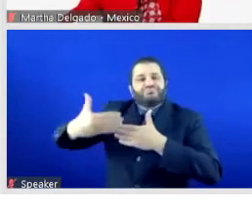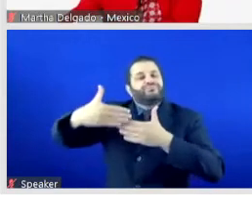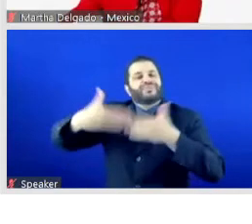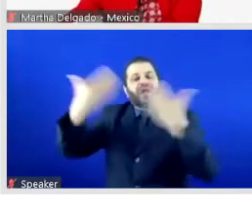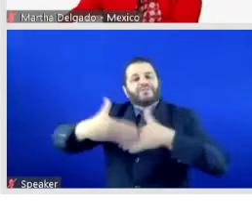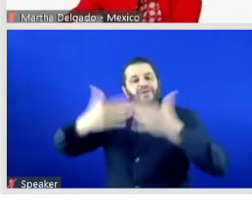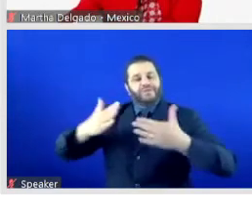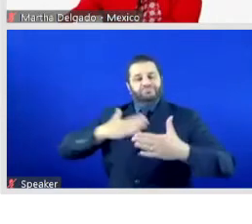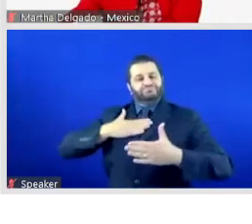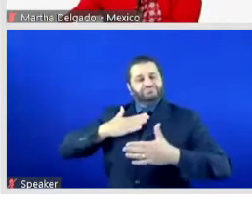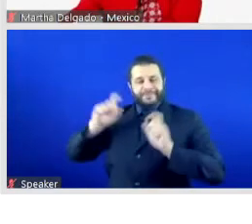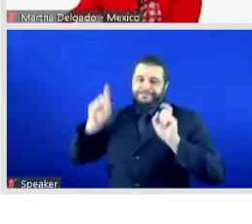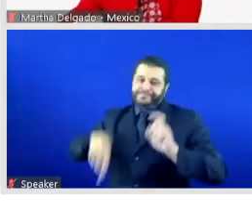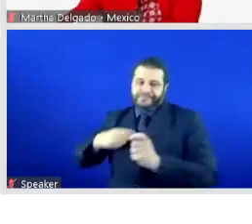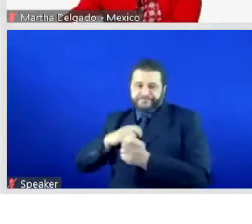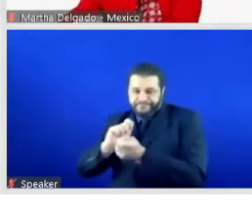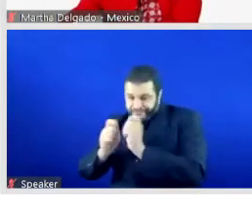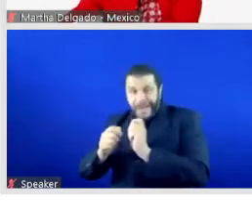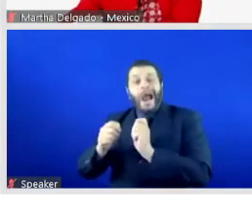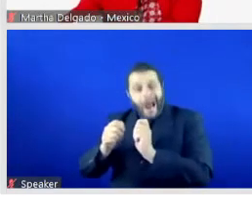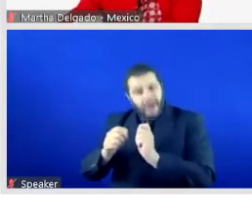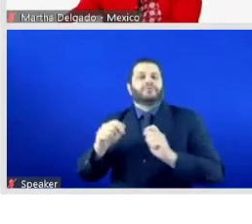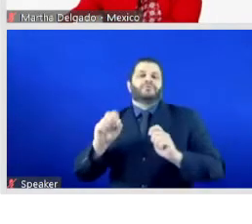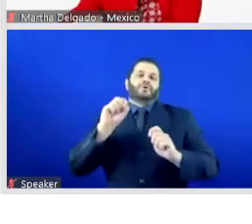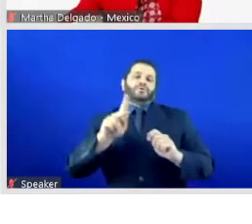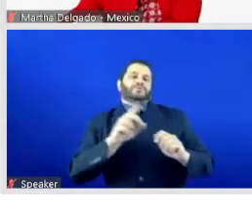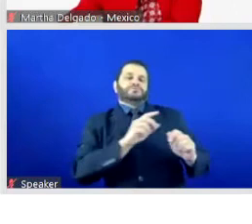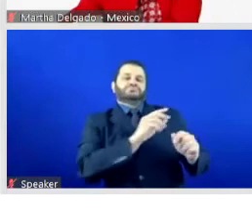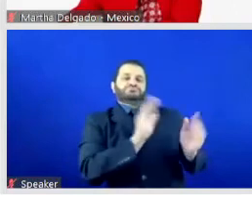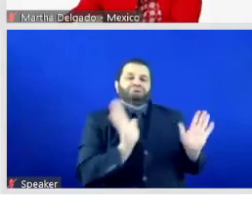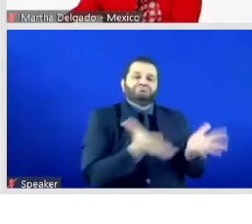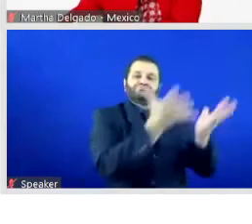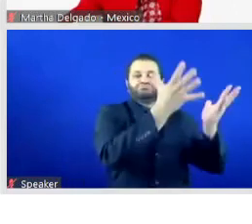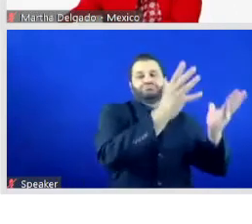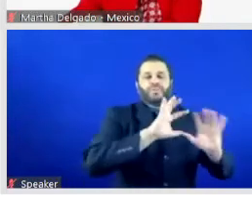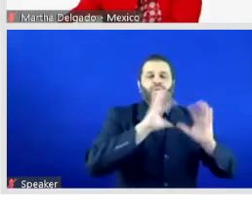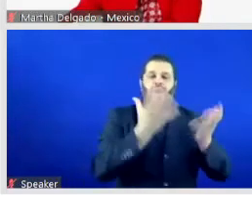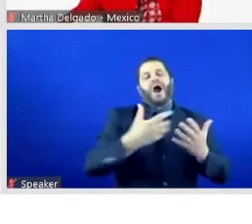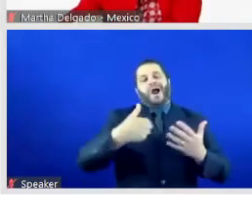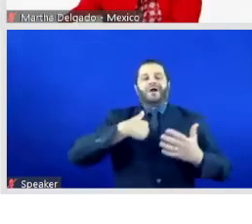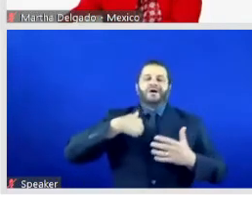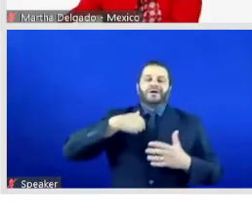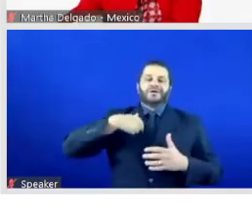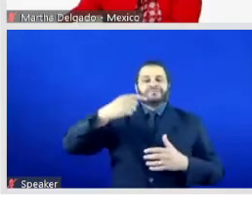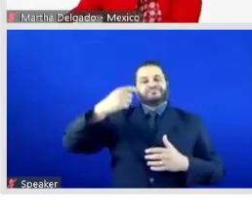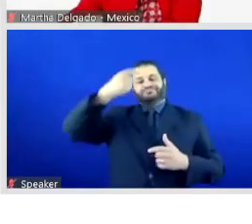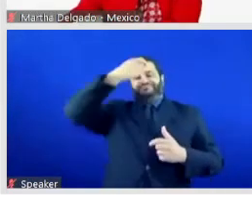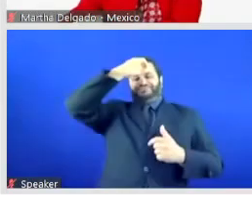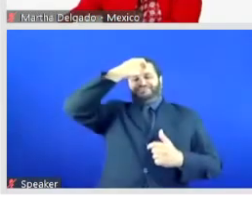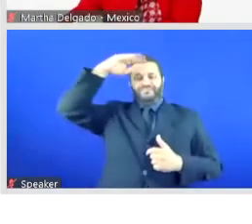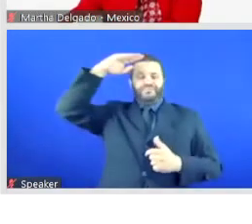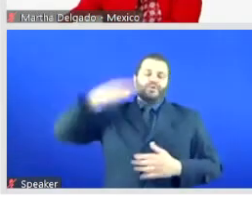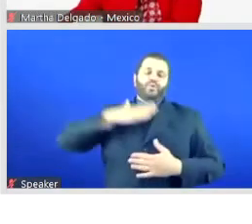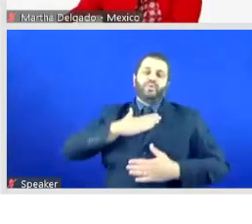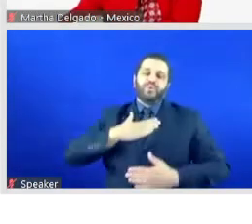step, and Jennifer hinted at this in looking to the future, we need to imagine this future much more than we do. We need to hurry towards it.